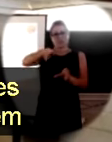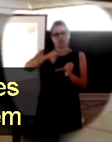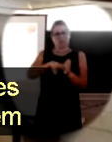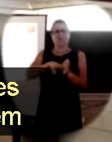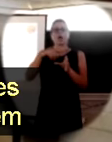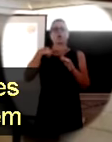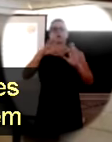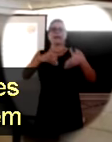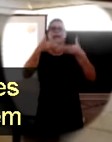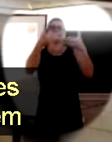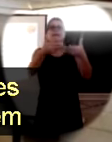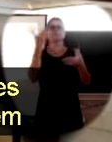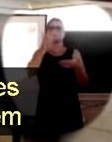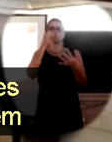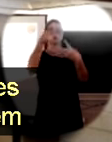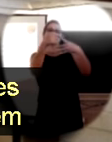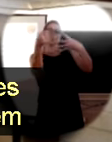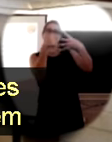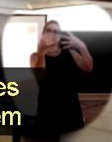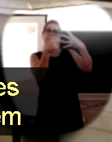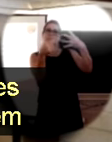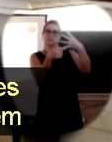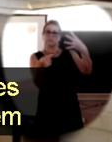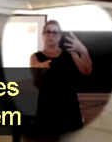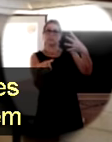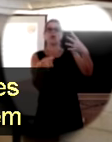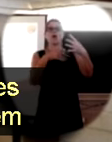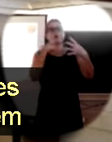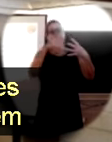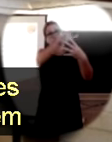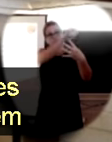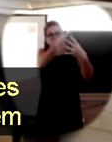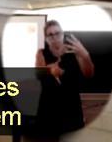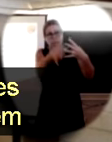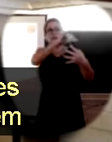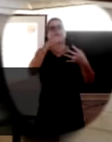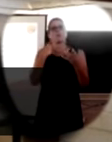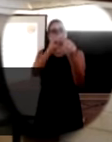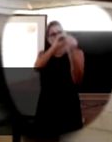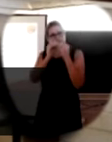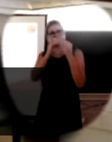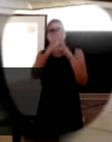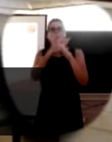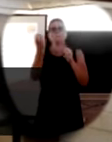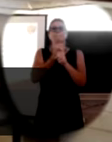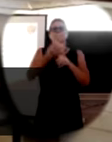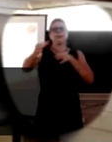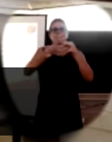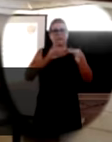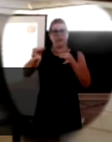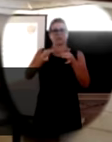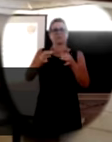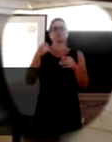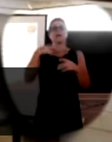offering schools a menu of services, and then we negotiate plans with them which have the two parts,